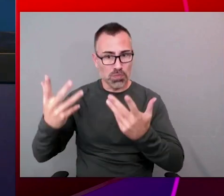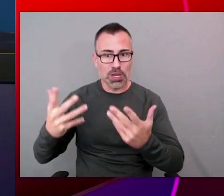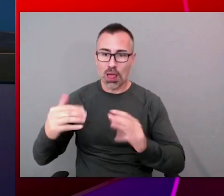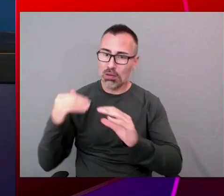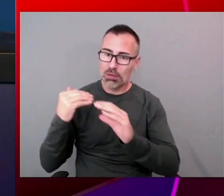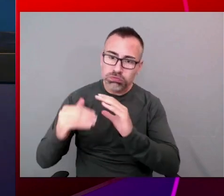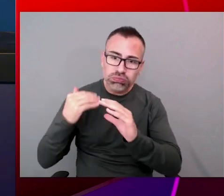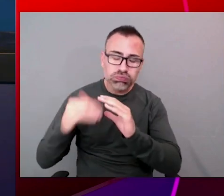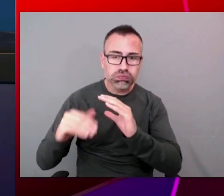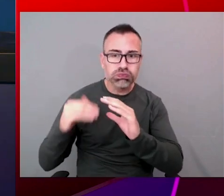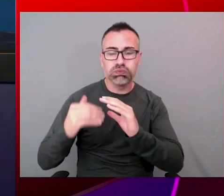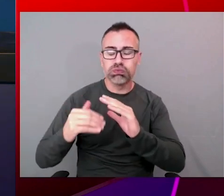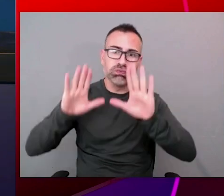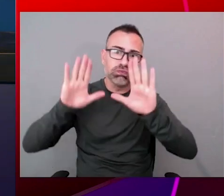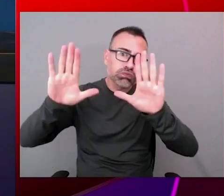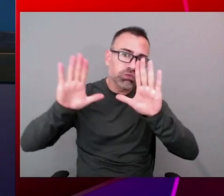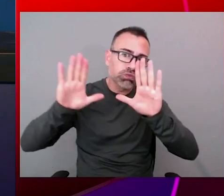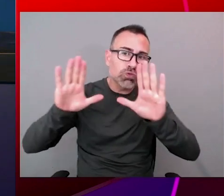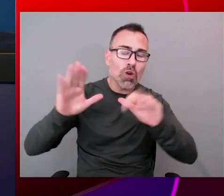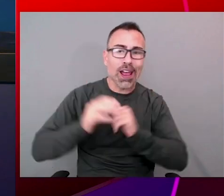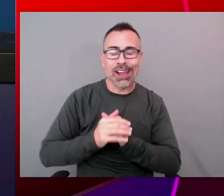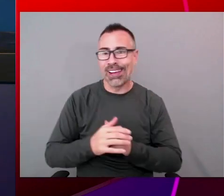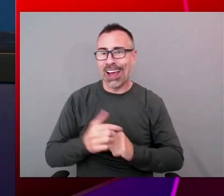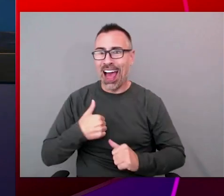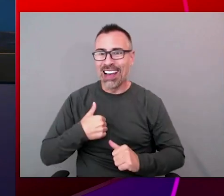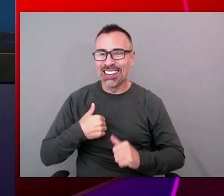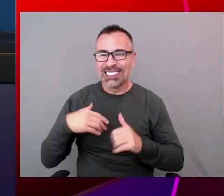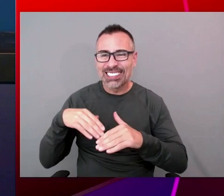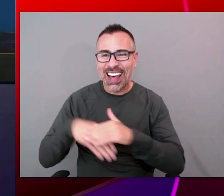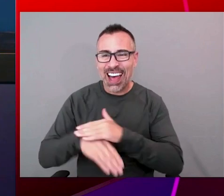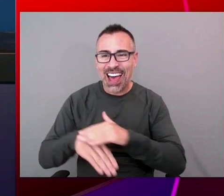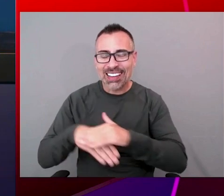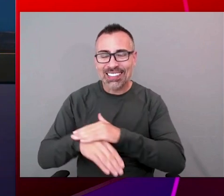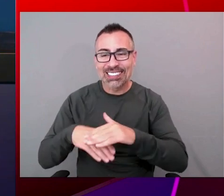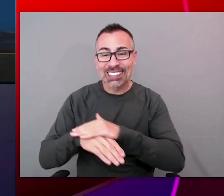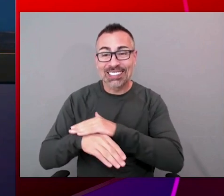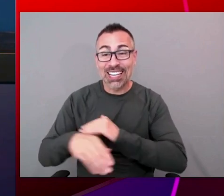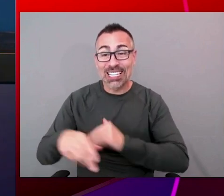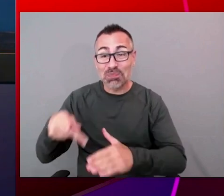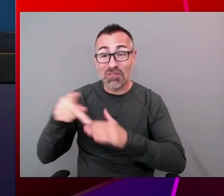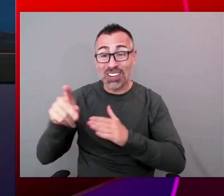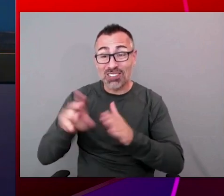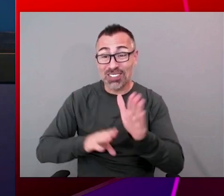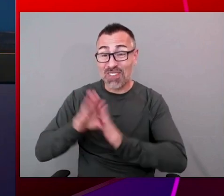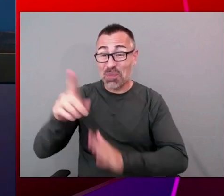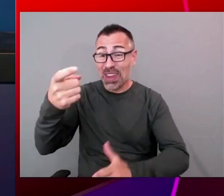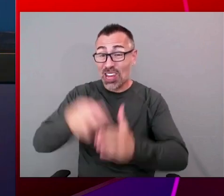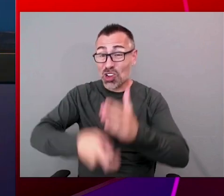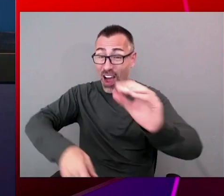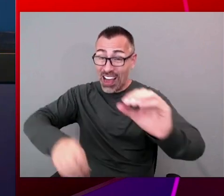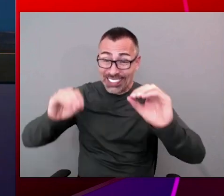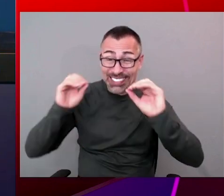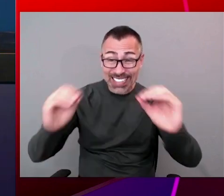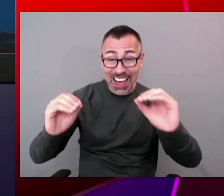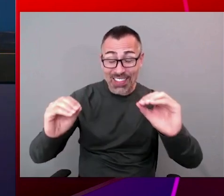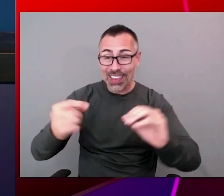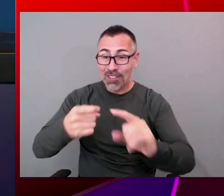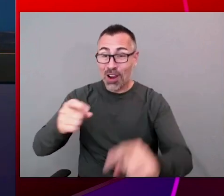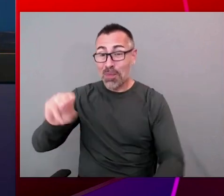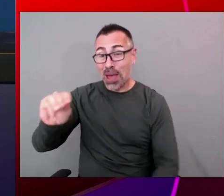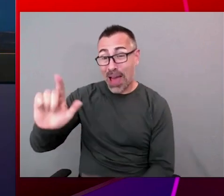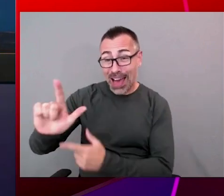fact that they got access to free professional development from Machine Learning University and